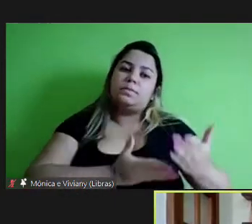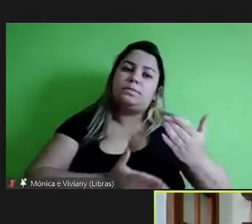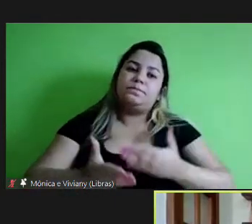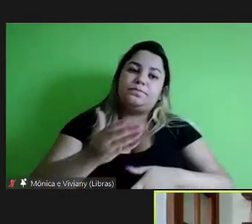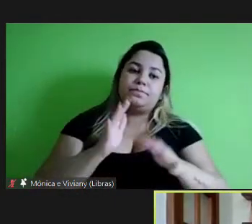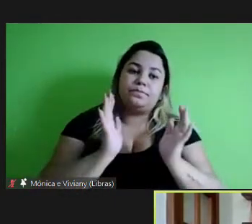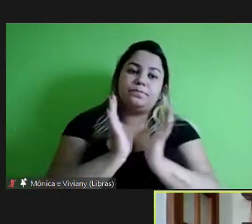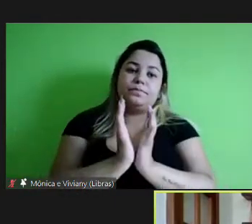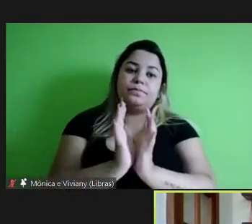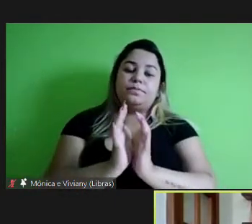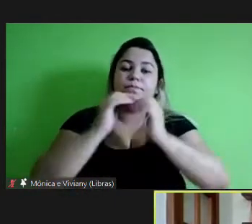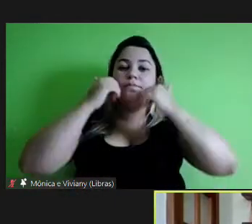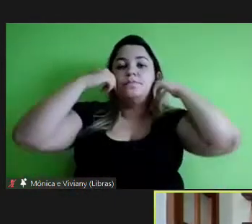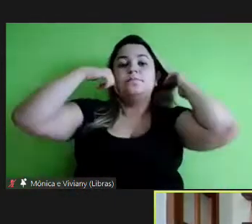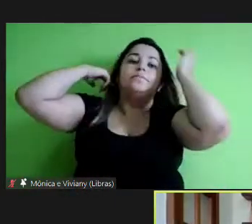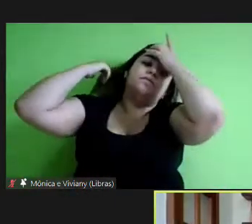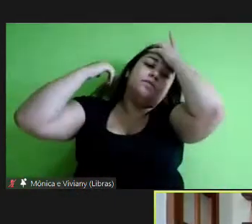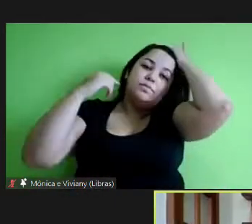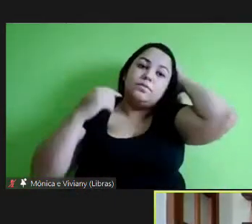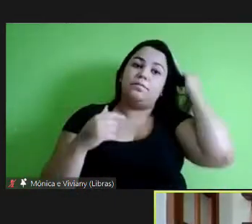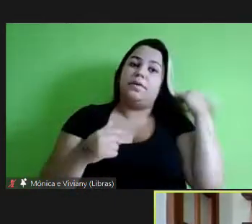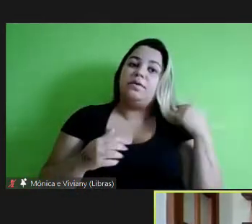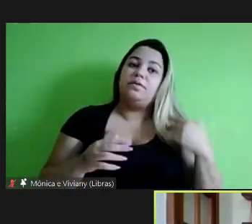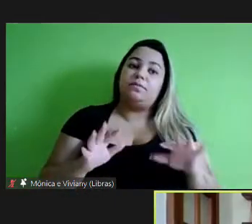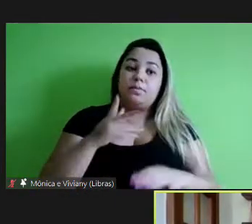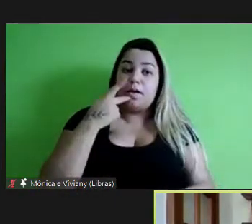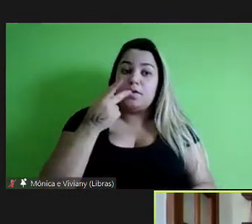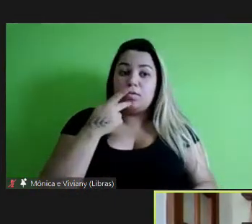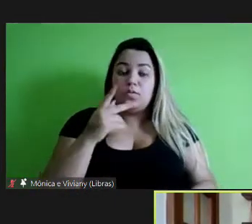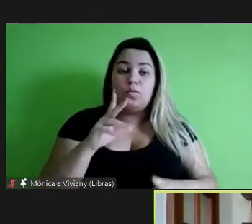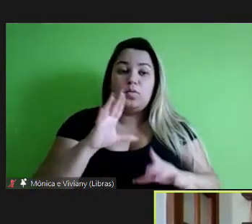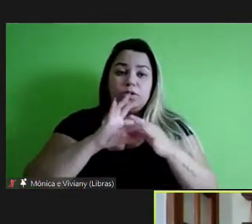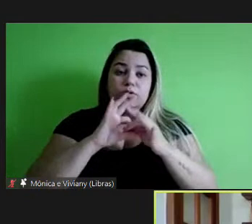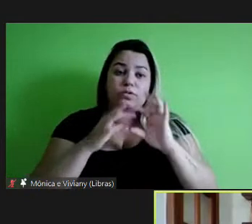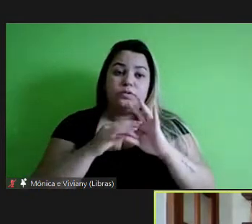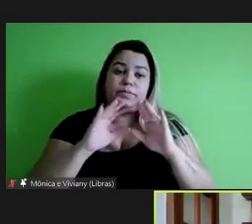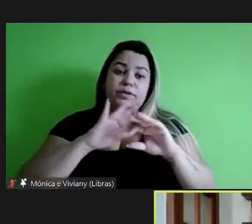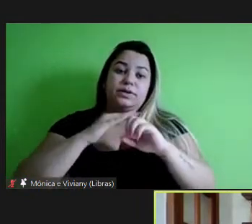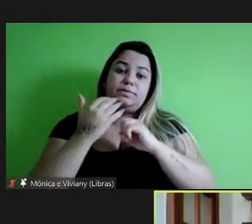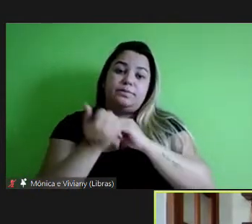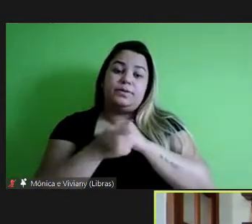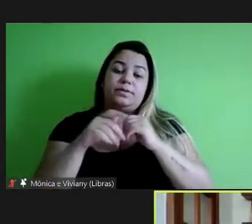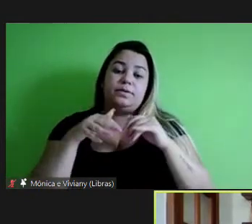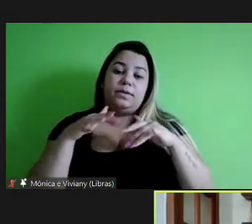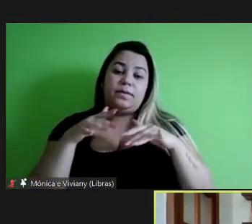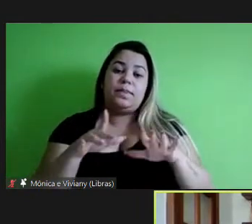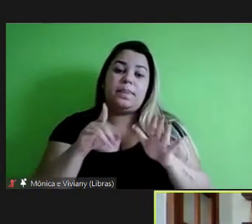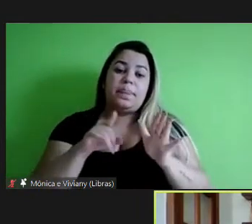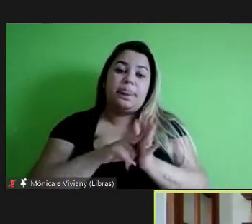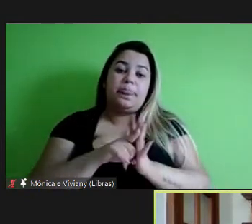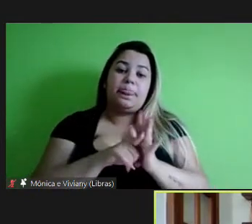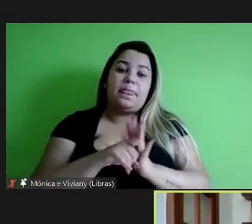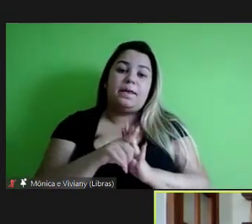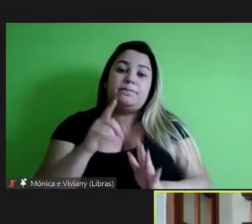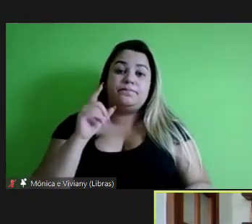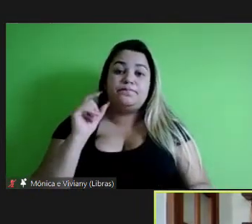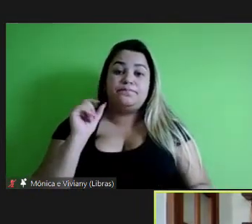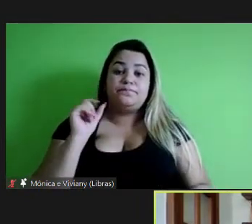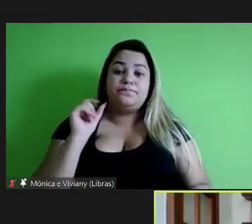teams. And talking about this context of the pandemic, when we were